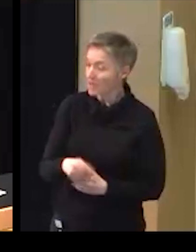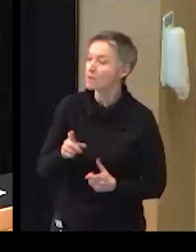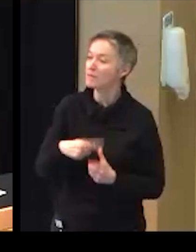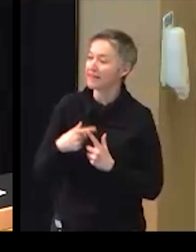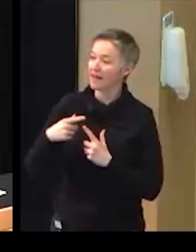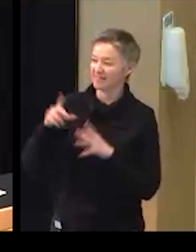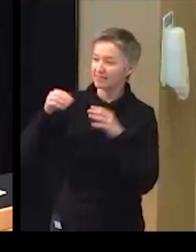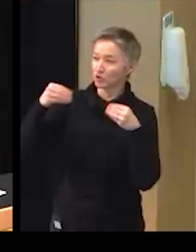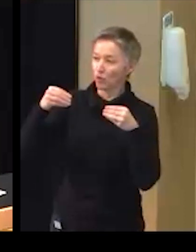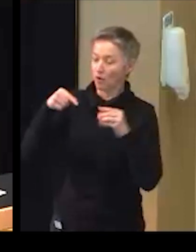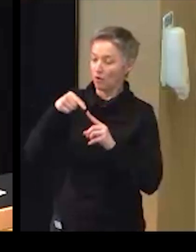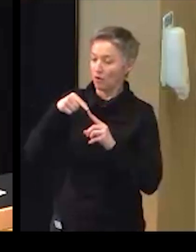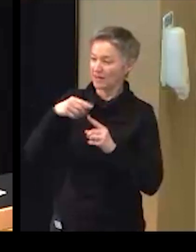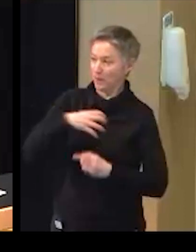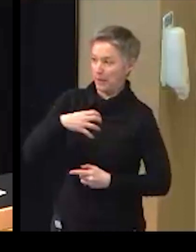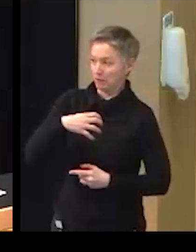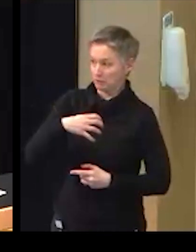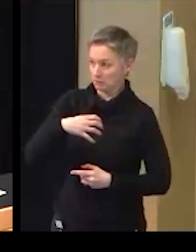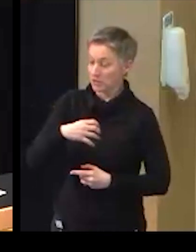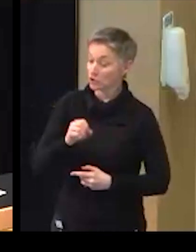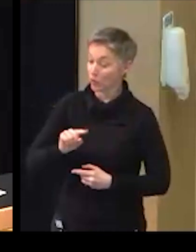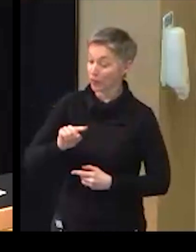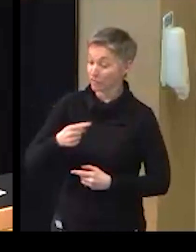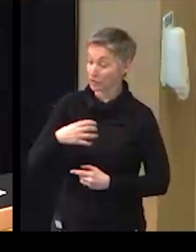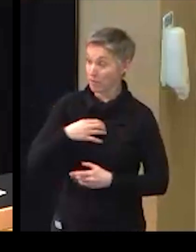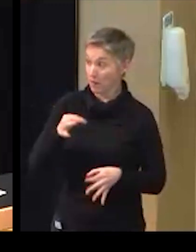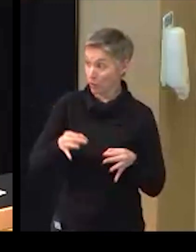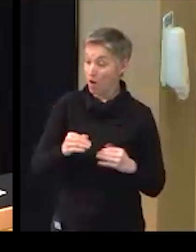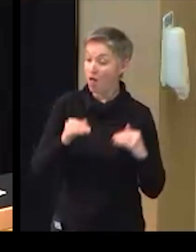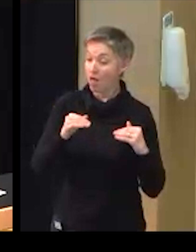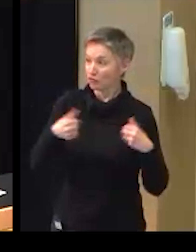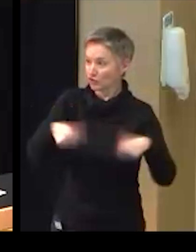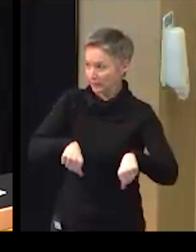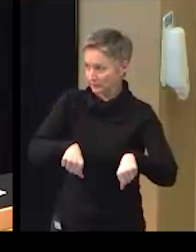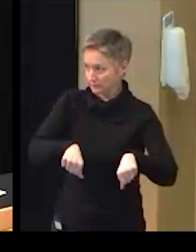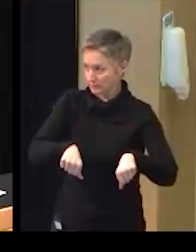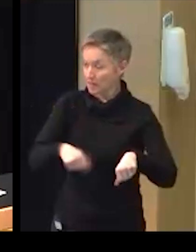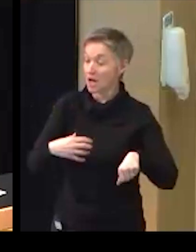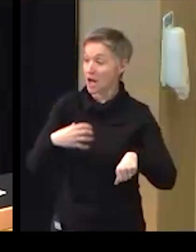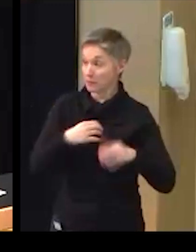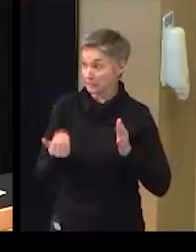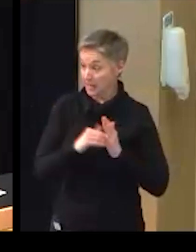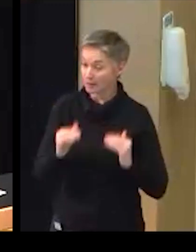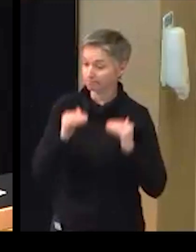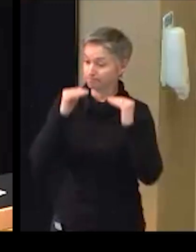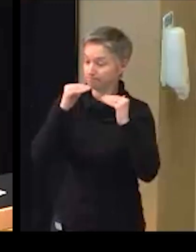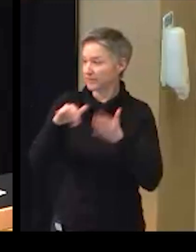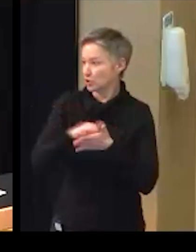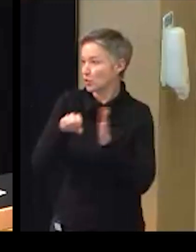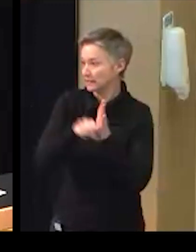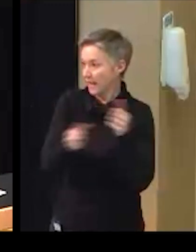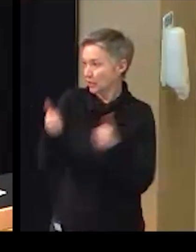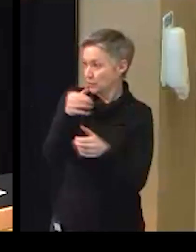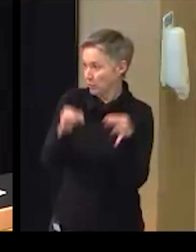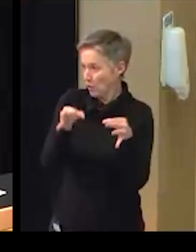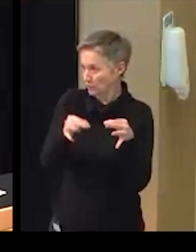by the employer. And on the first appellate level, it was rejected and then appealed to our state's highest court, which decided